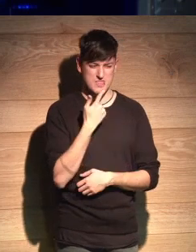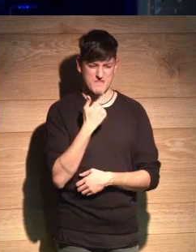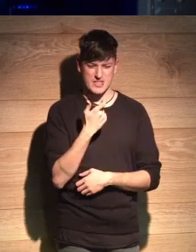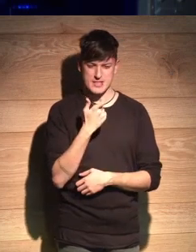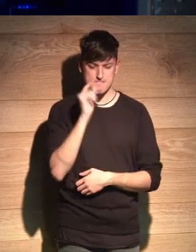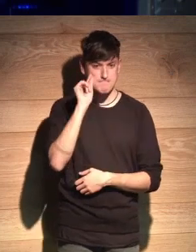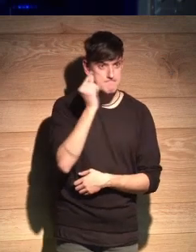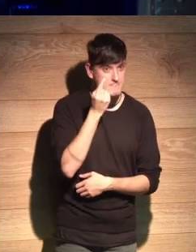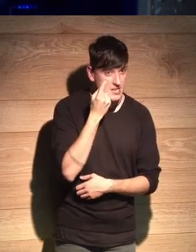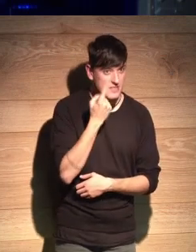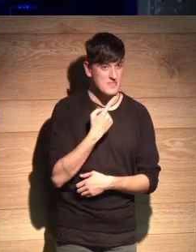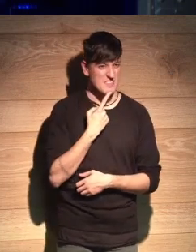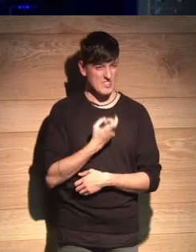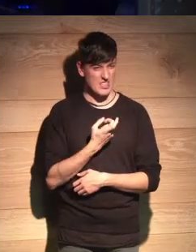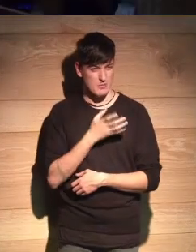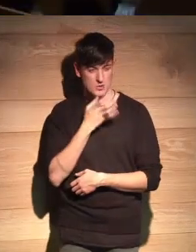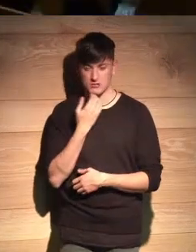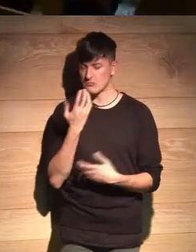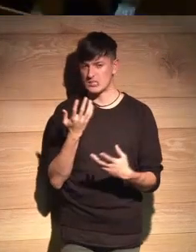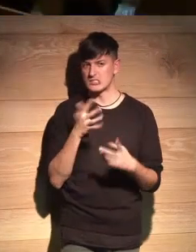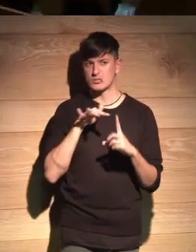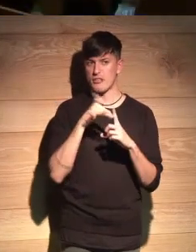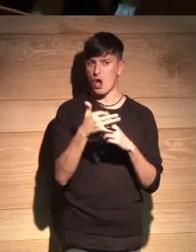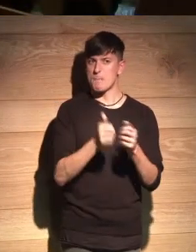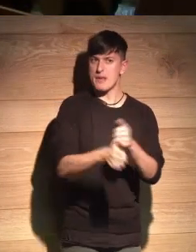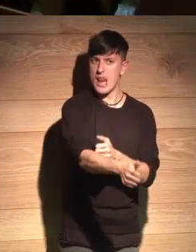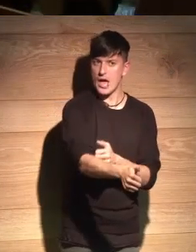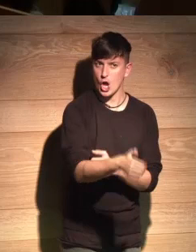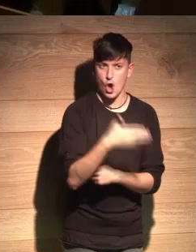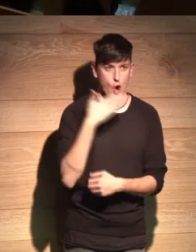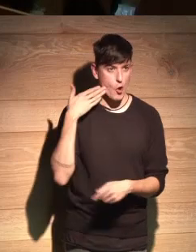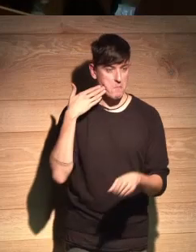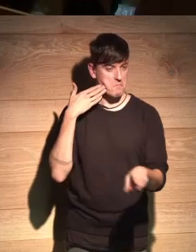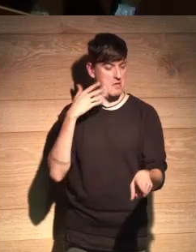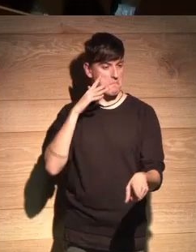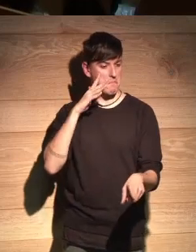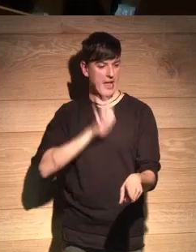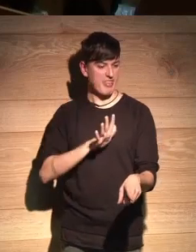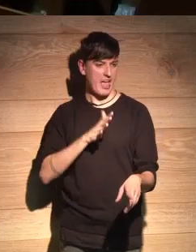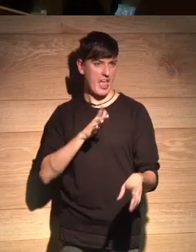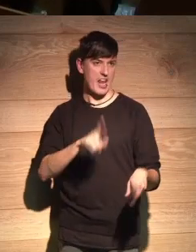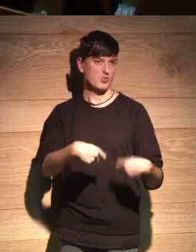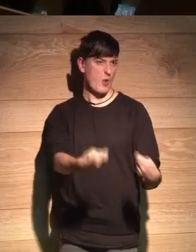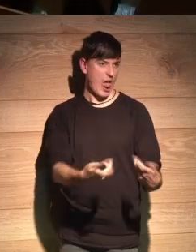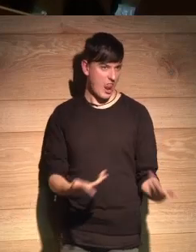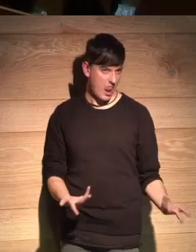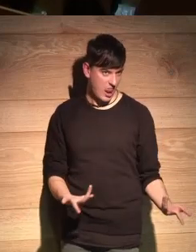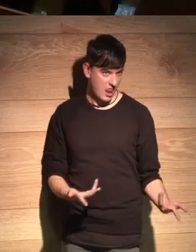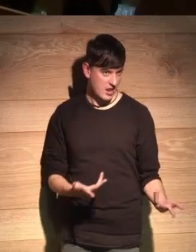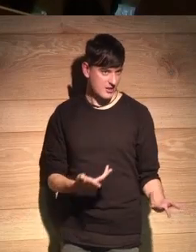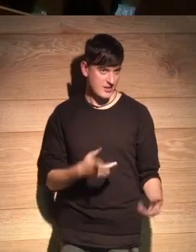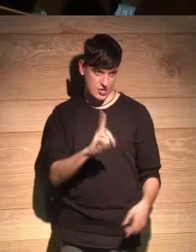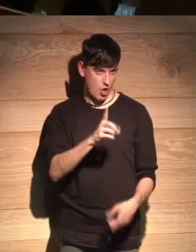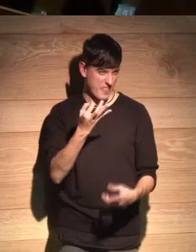you, because when you are in a situation of privilege, you think it's normal and natural.